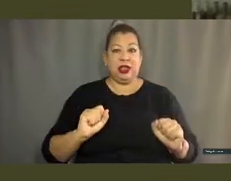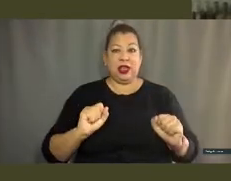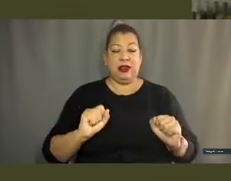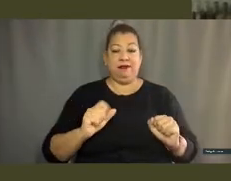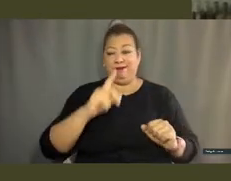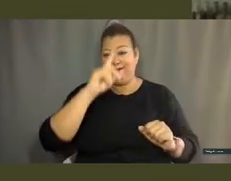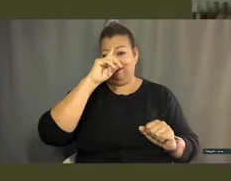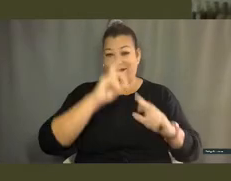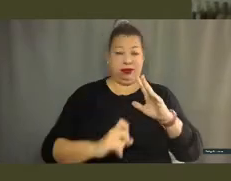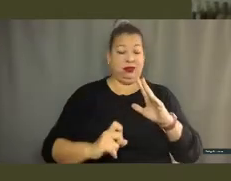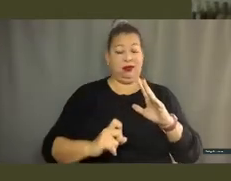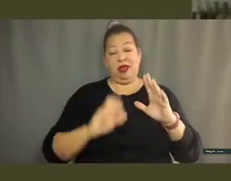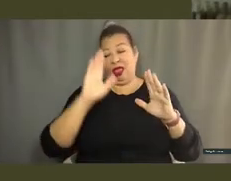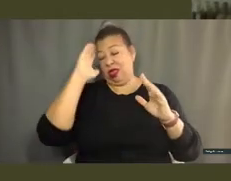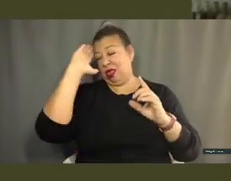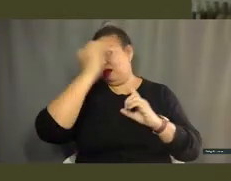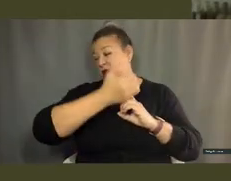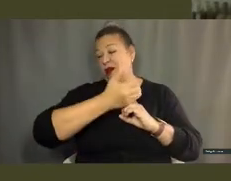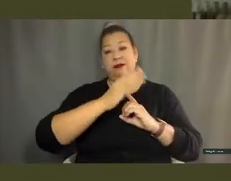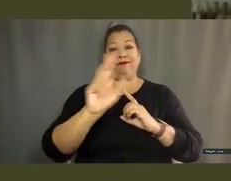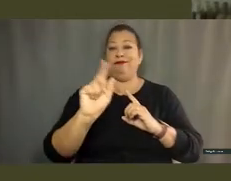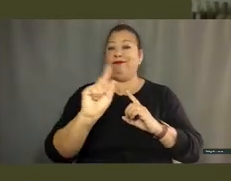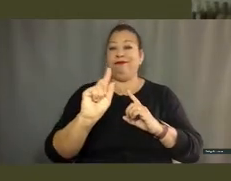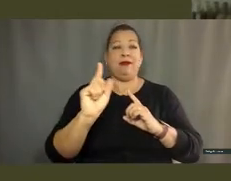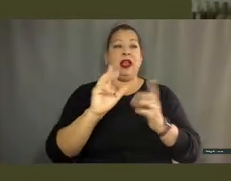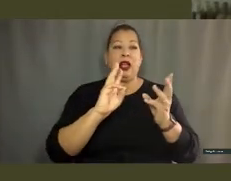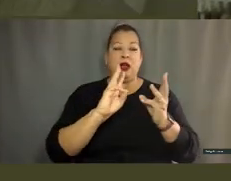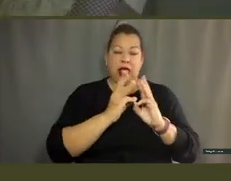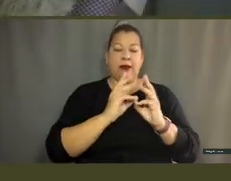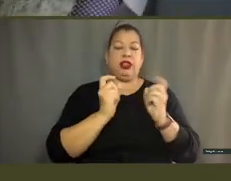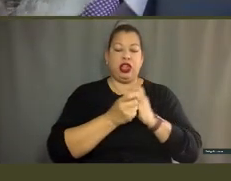is changing. We have to address it immediately.